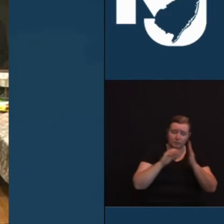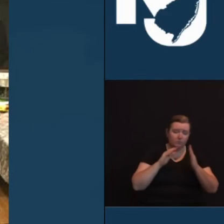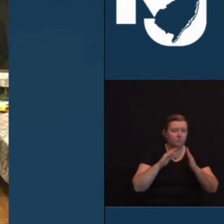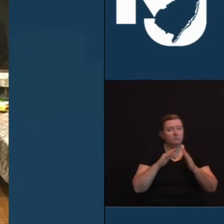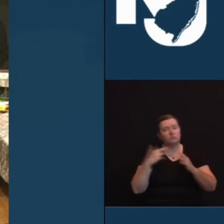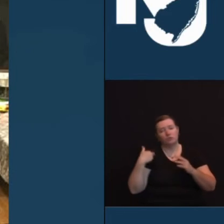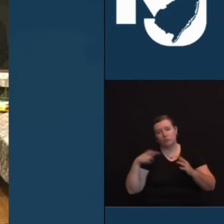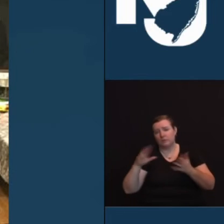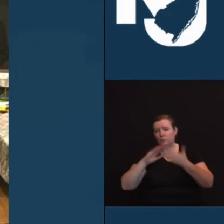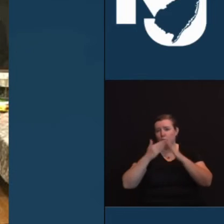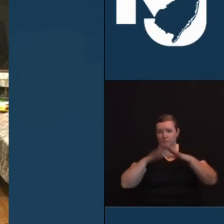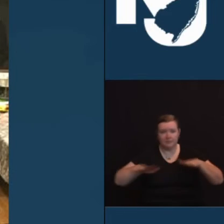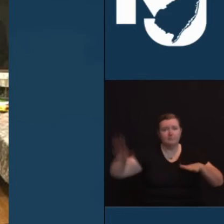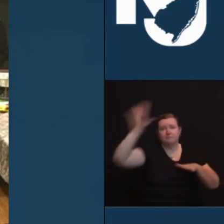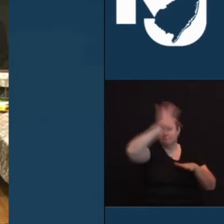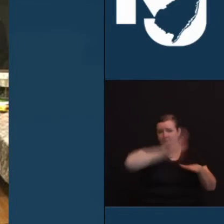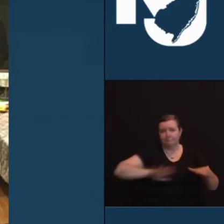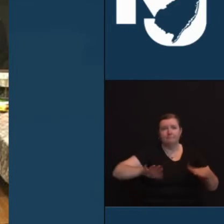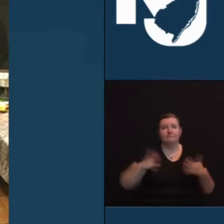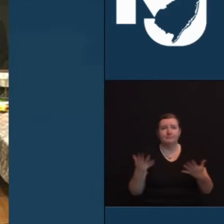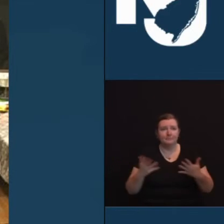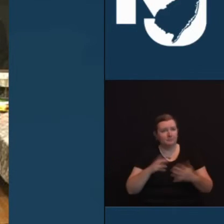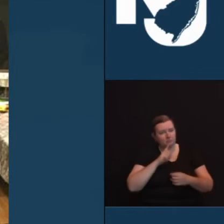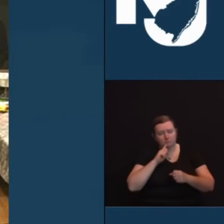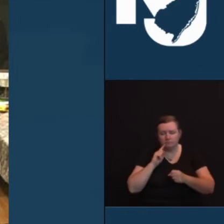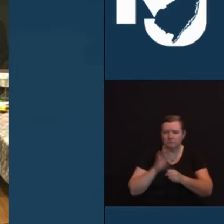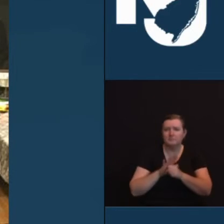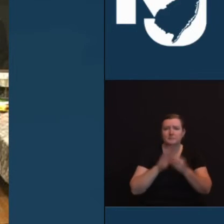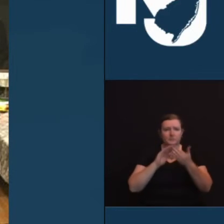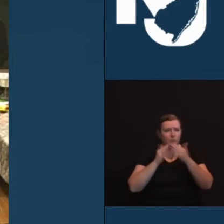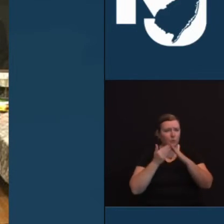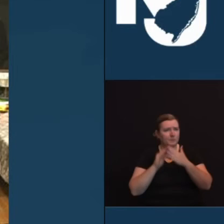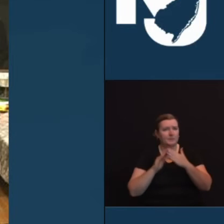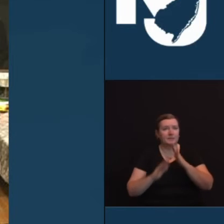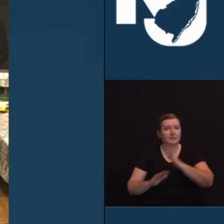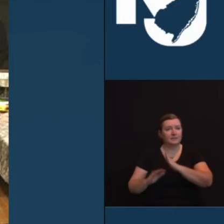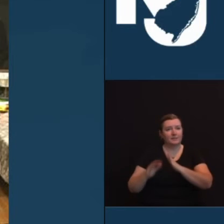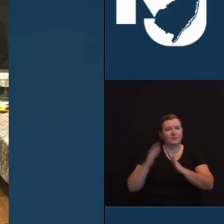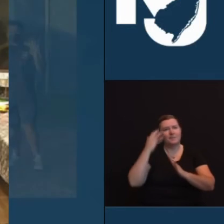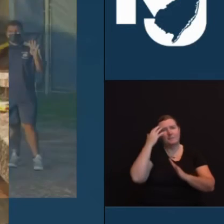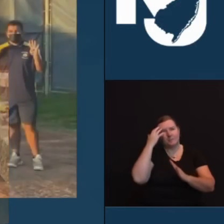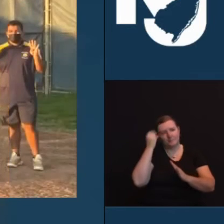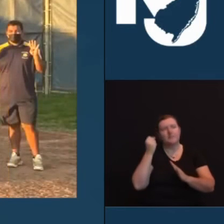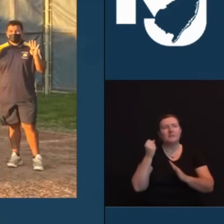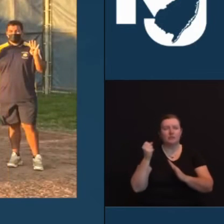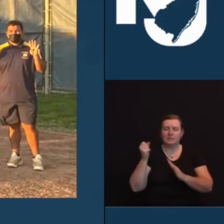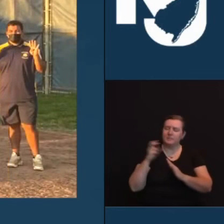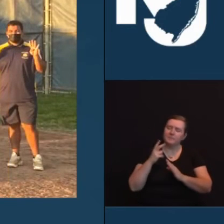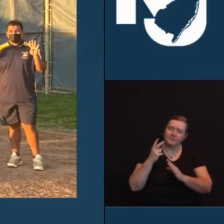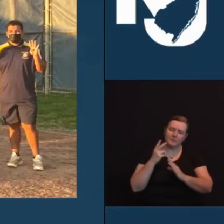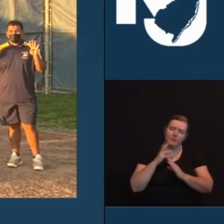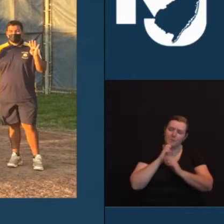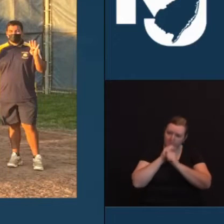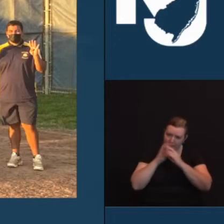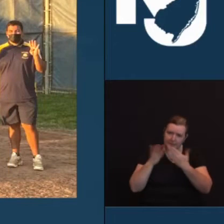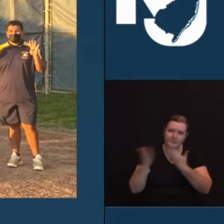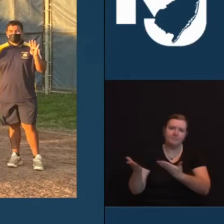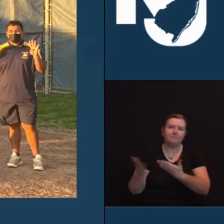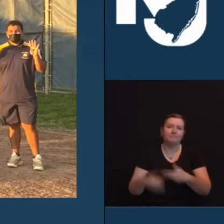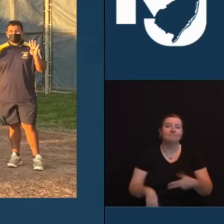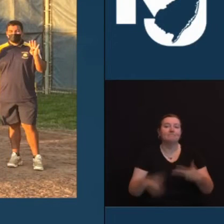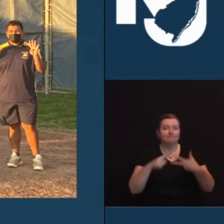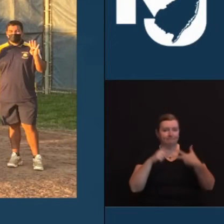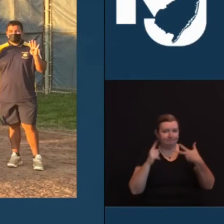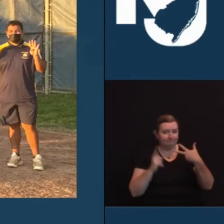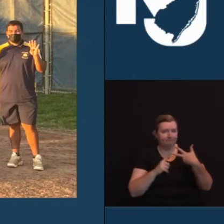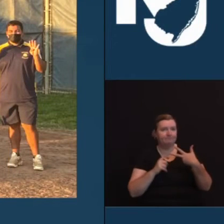community be his legacy, and may his memory be a blessing. And finally today, we recall the much-loved Toms